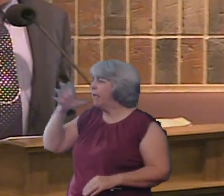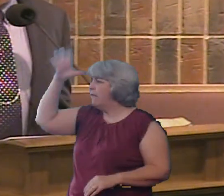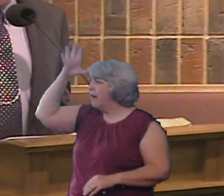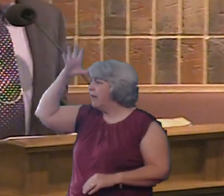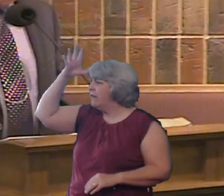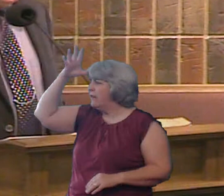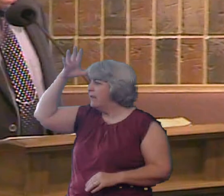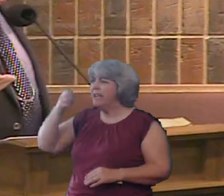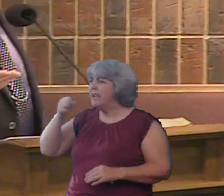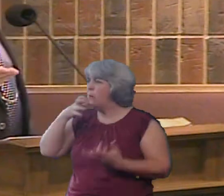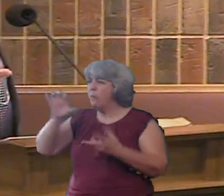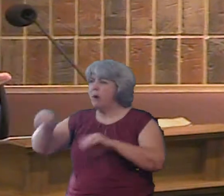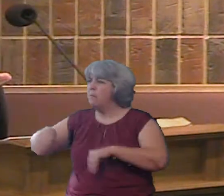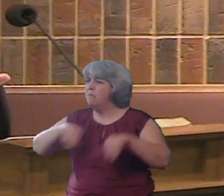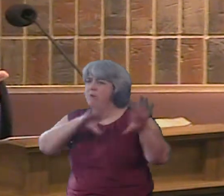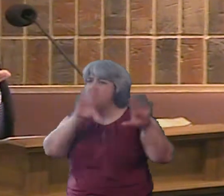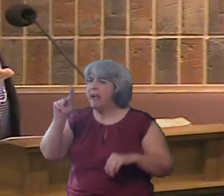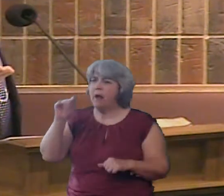house.